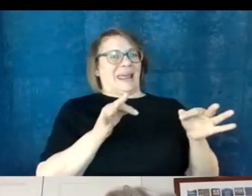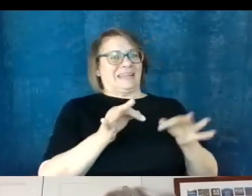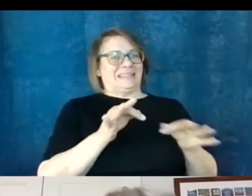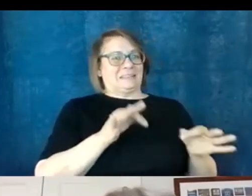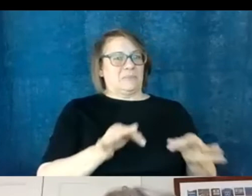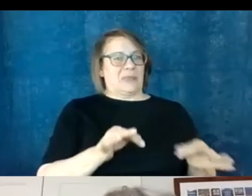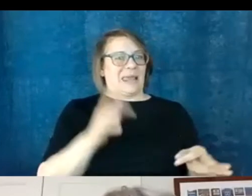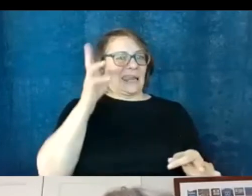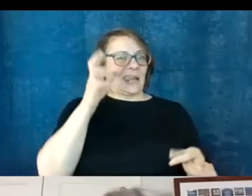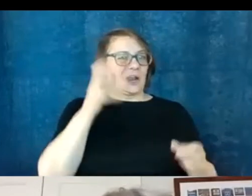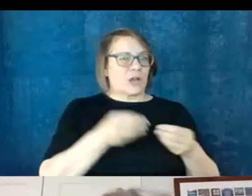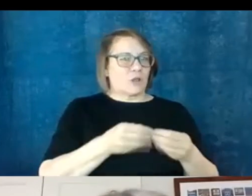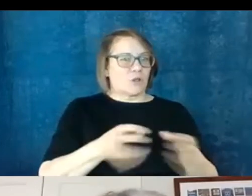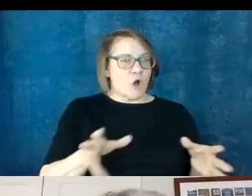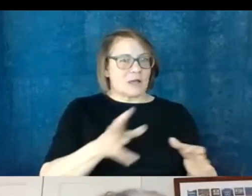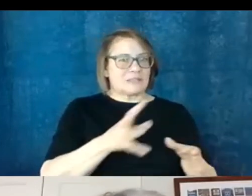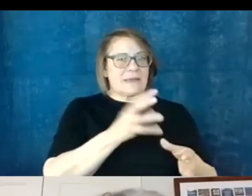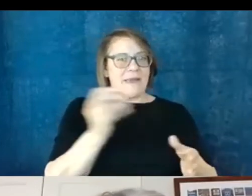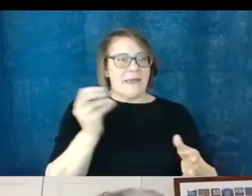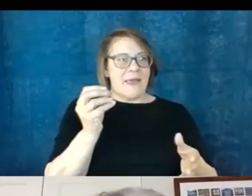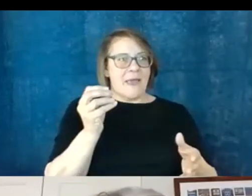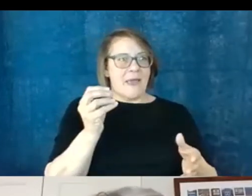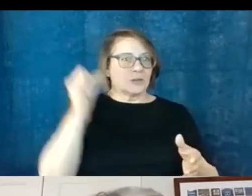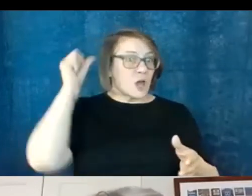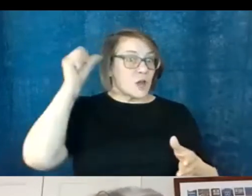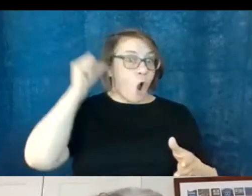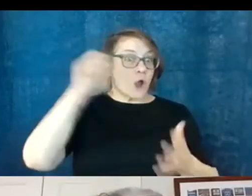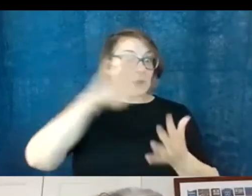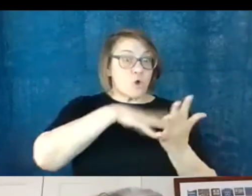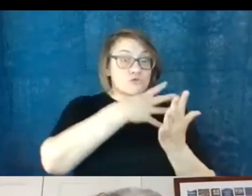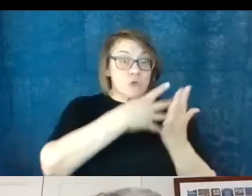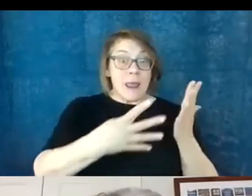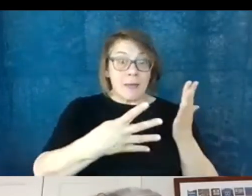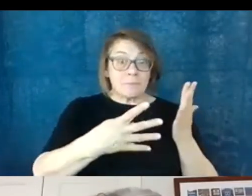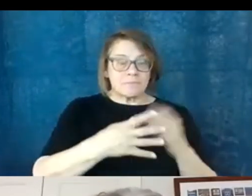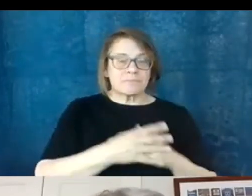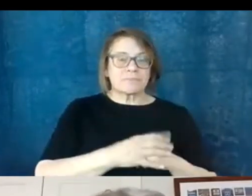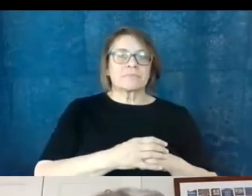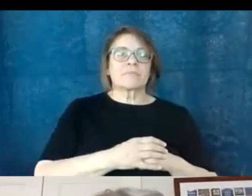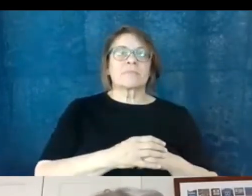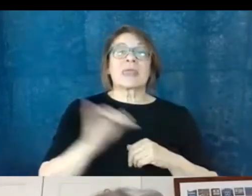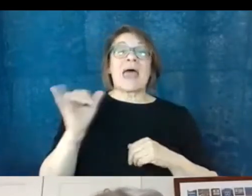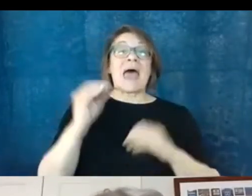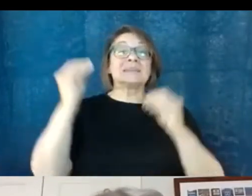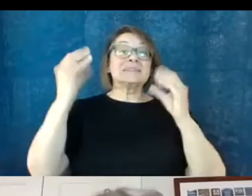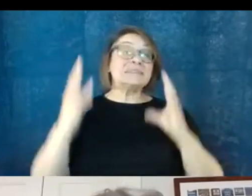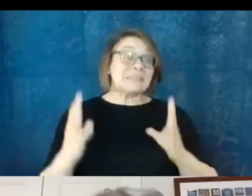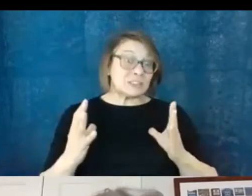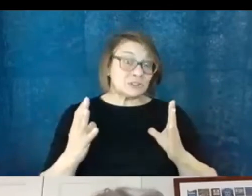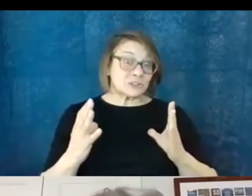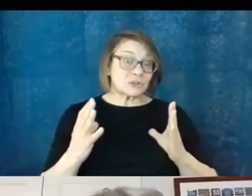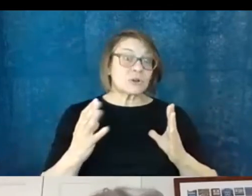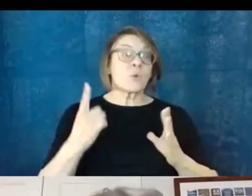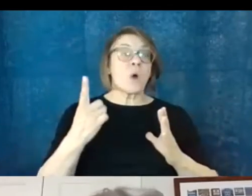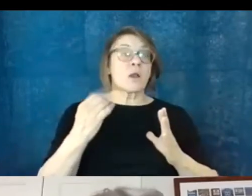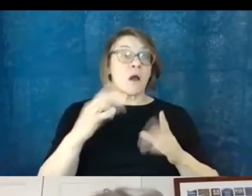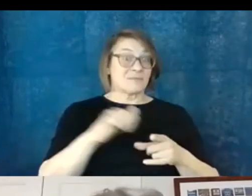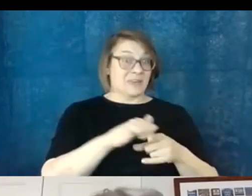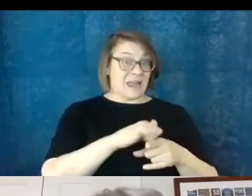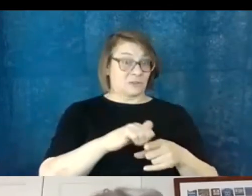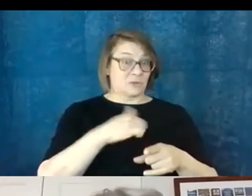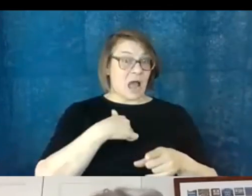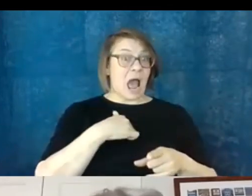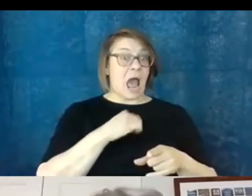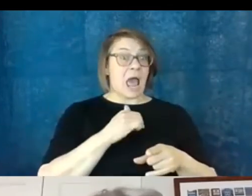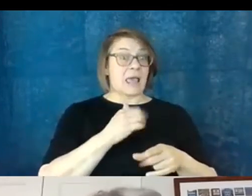hearing loss and, you know, an audiogram and things like that. As a teacher, one of the exercises that I have all